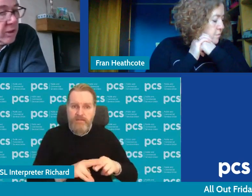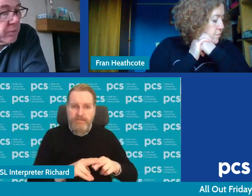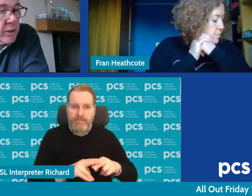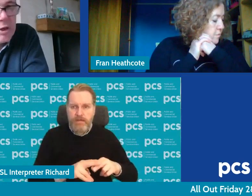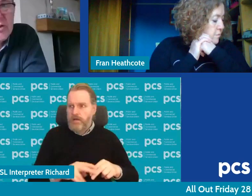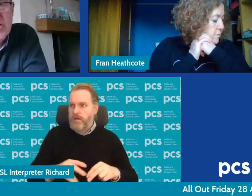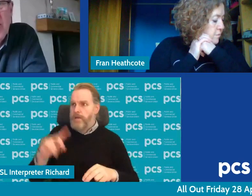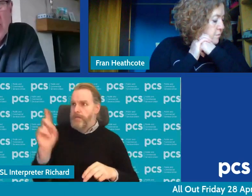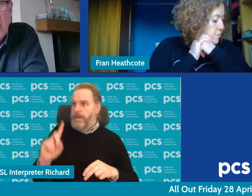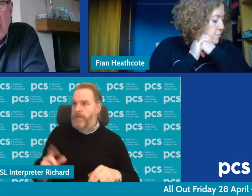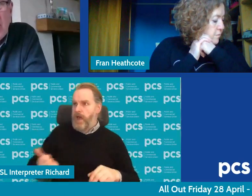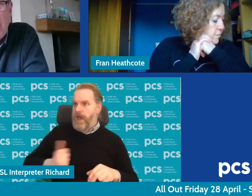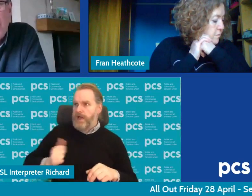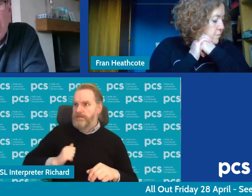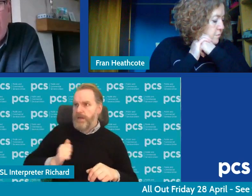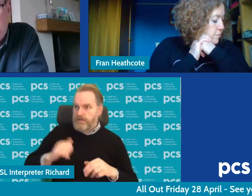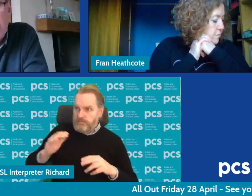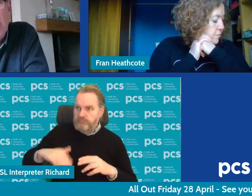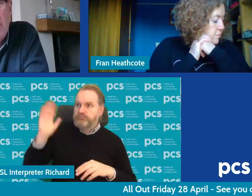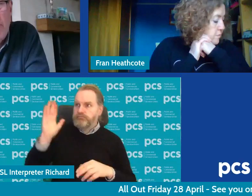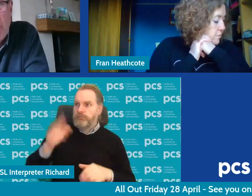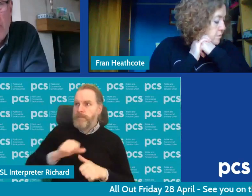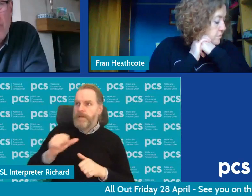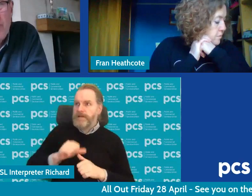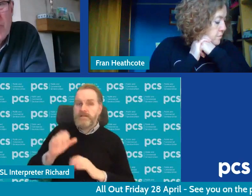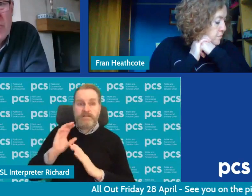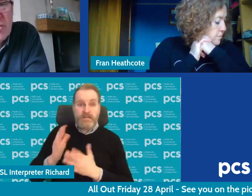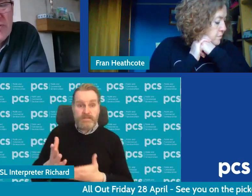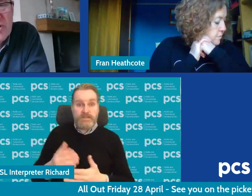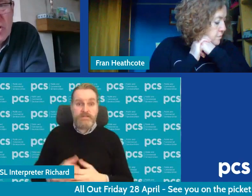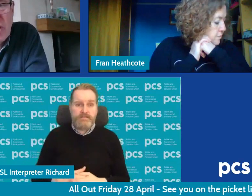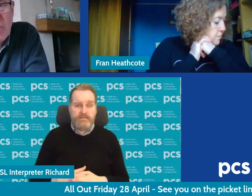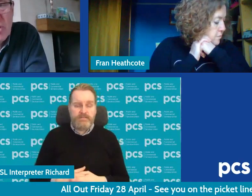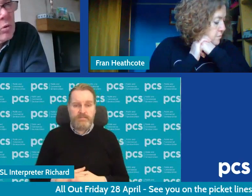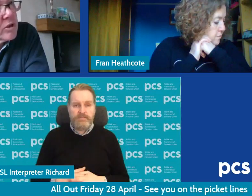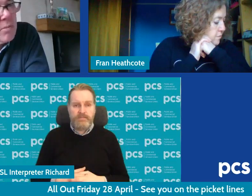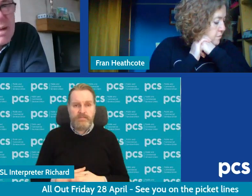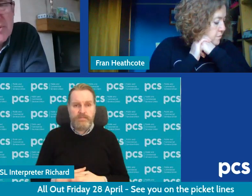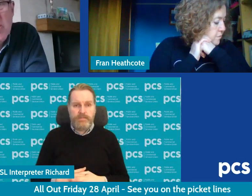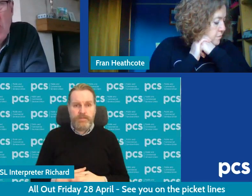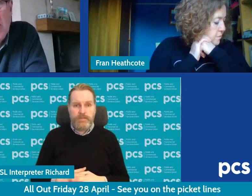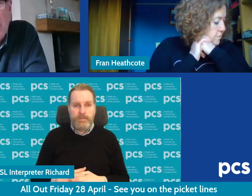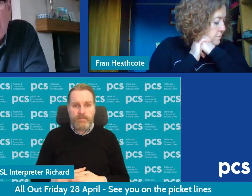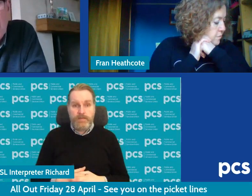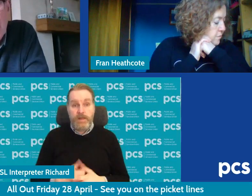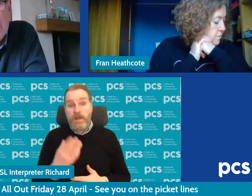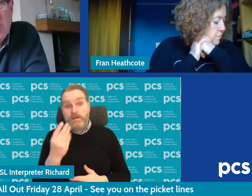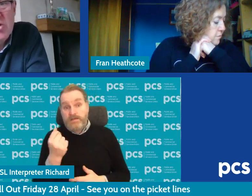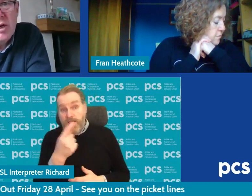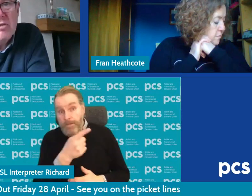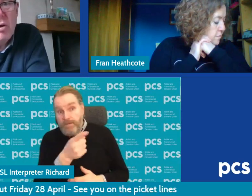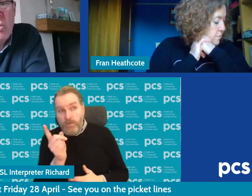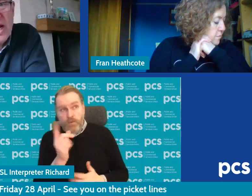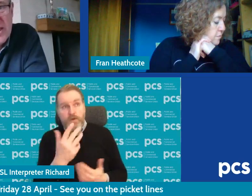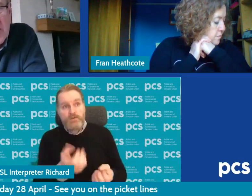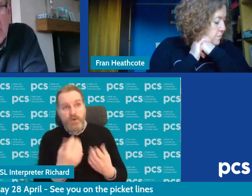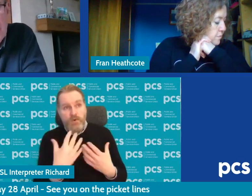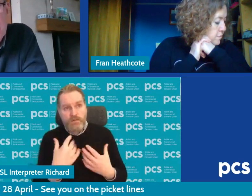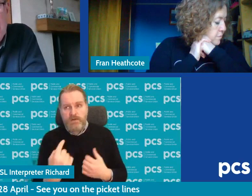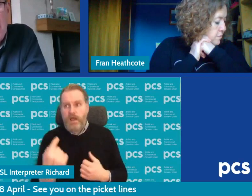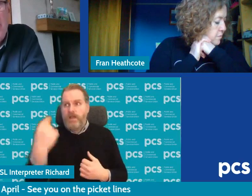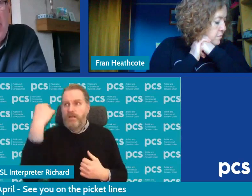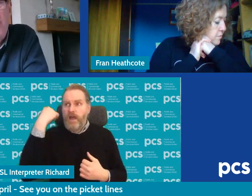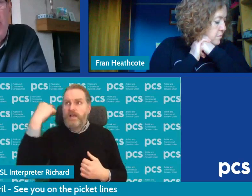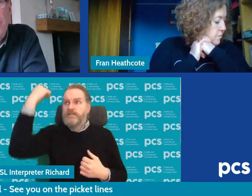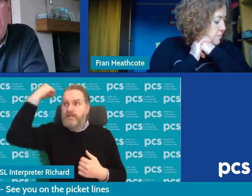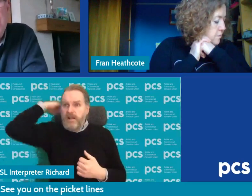bank holiday periods. Also to confirm, we took on board what some members told us about the last two strikes were on